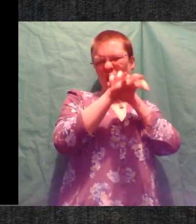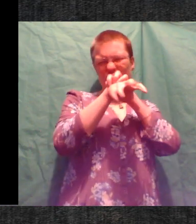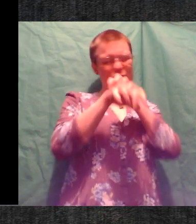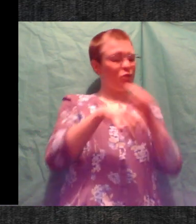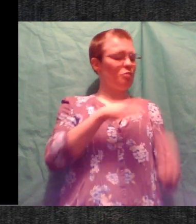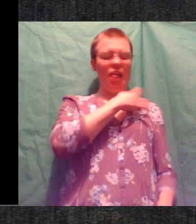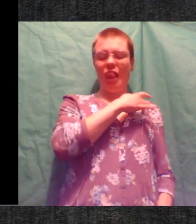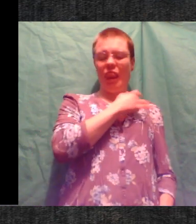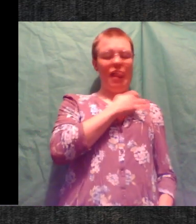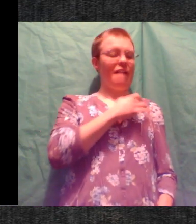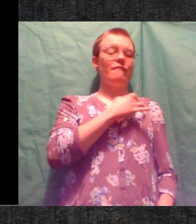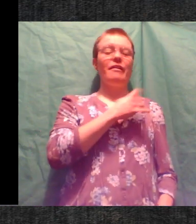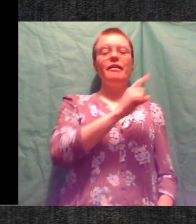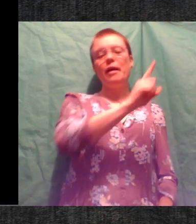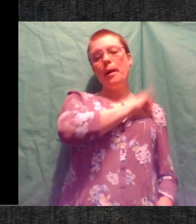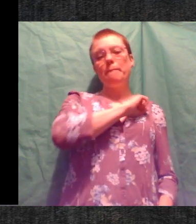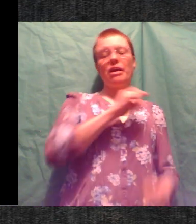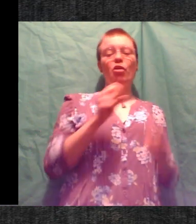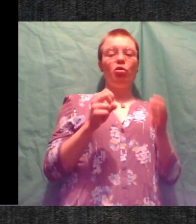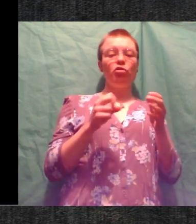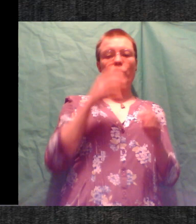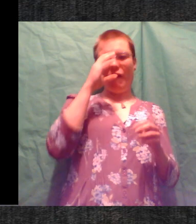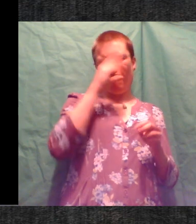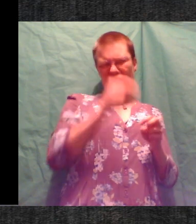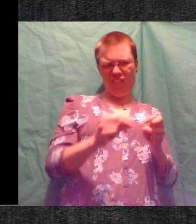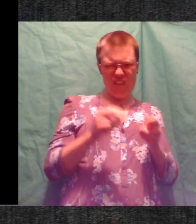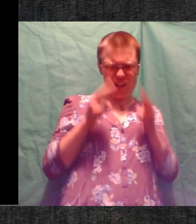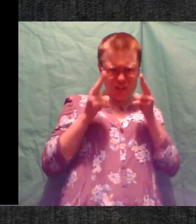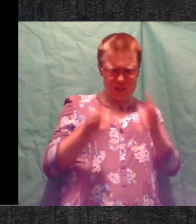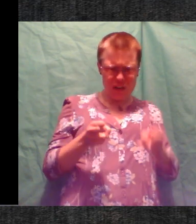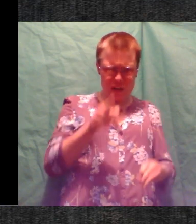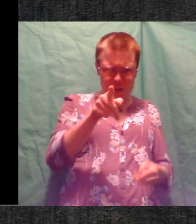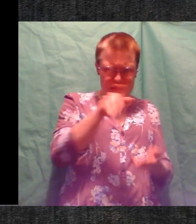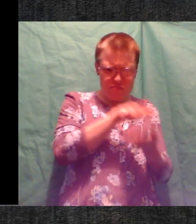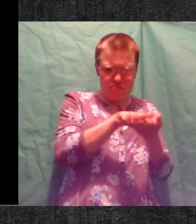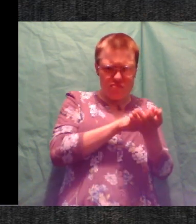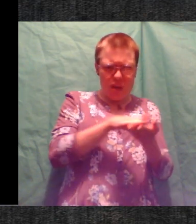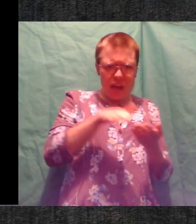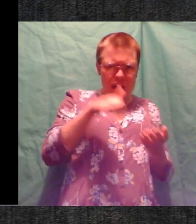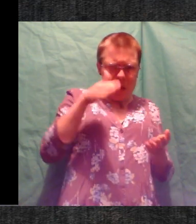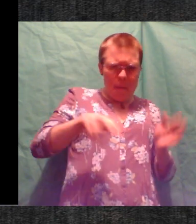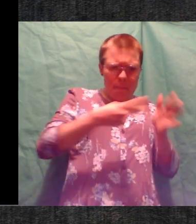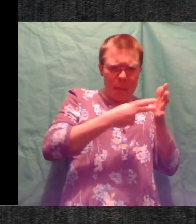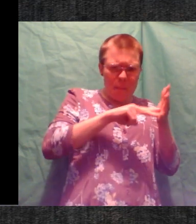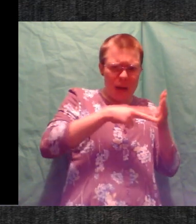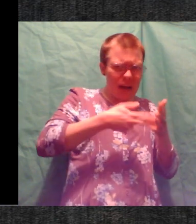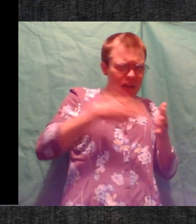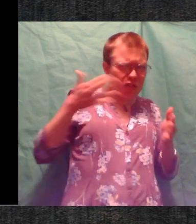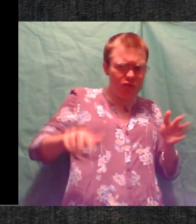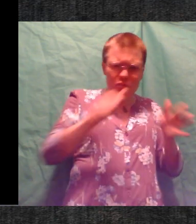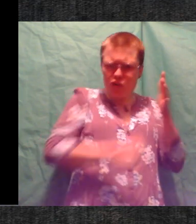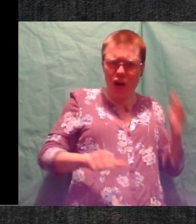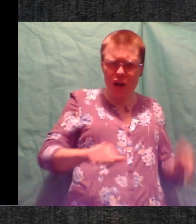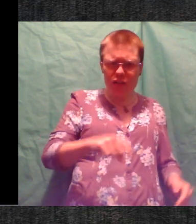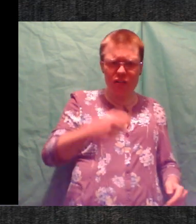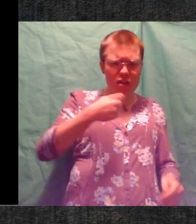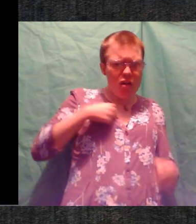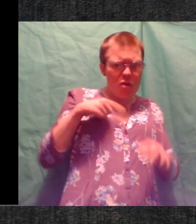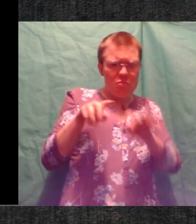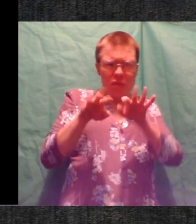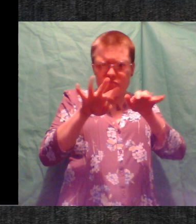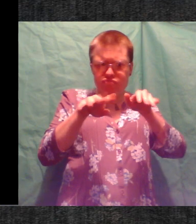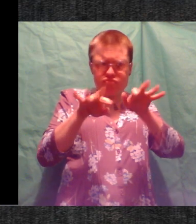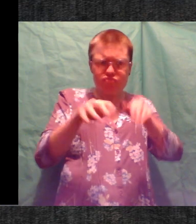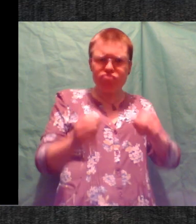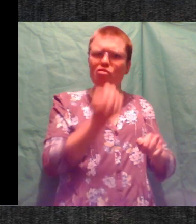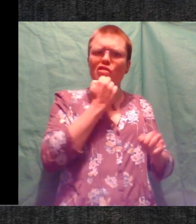encounter, thanks to Fox Die. You mean you had this plan from the beginning, just to get me to input the detonation